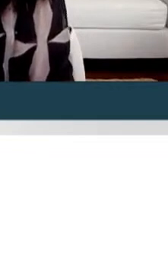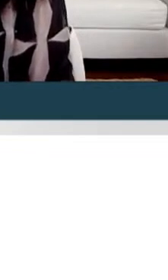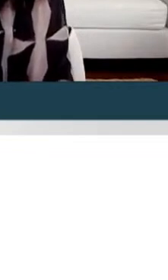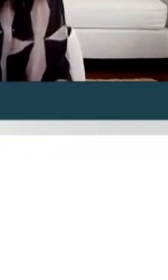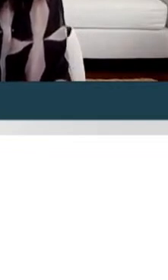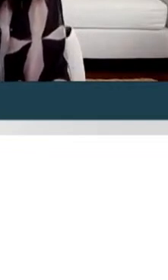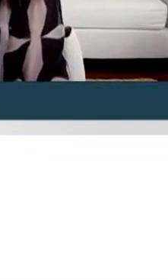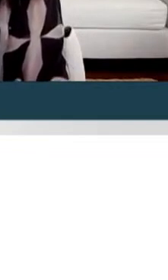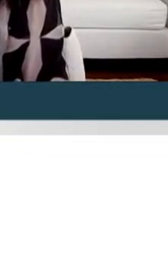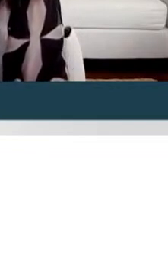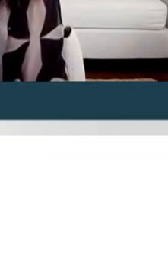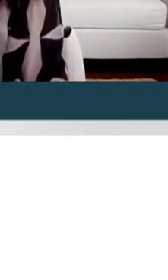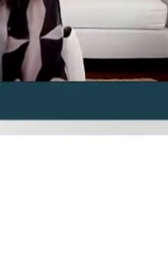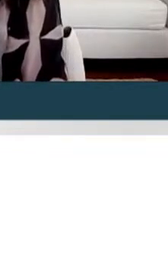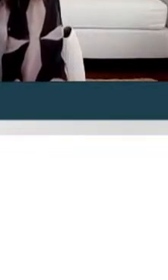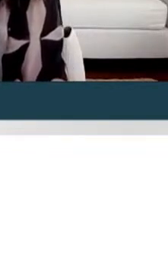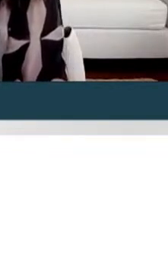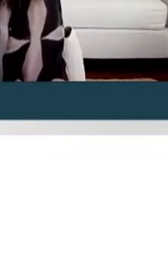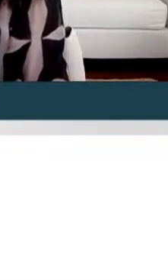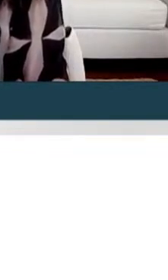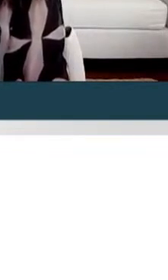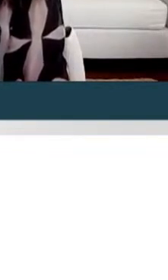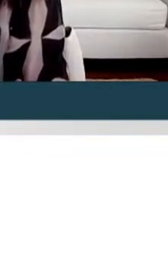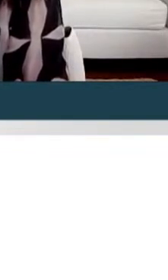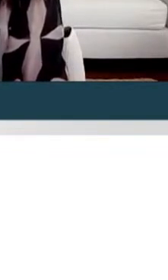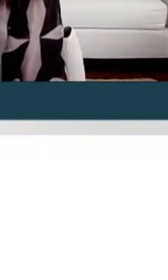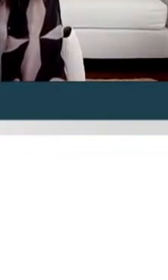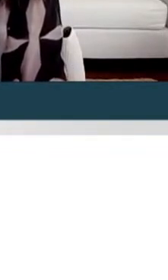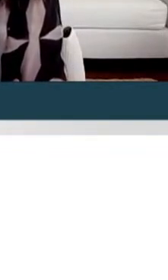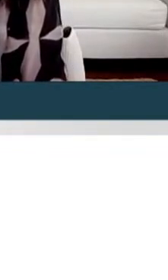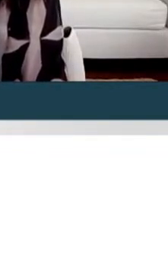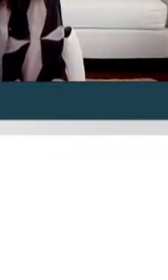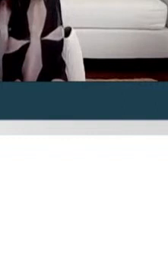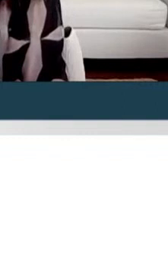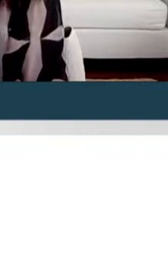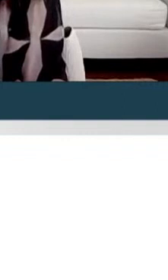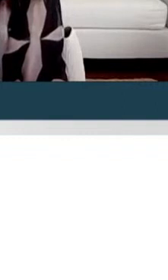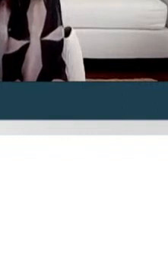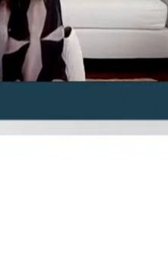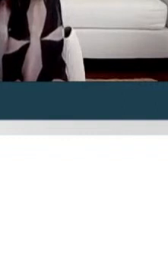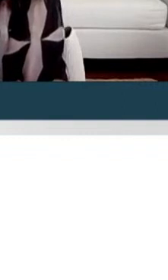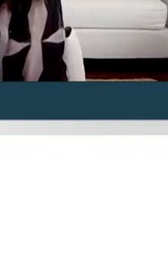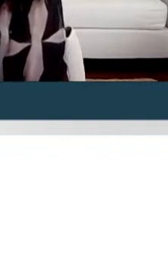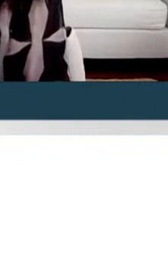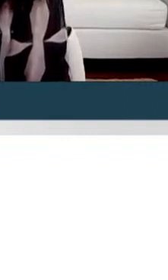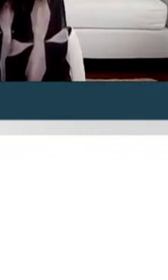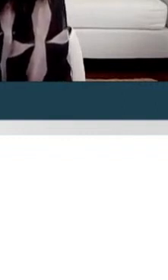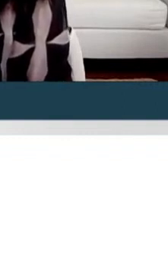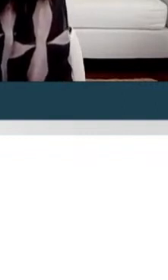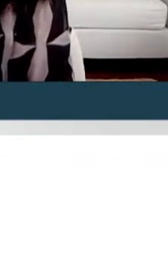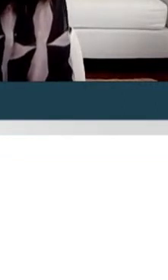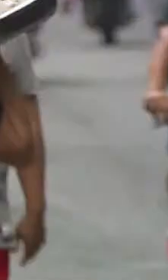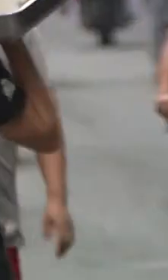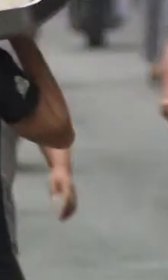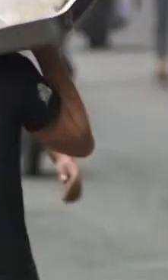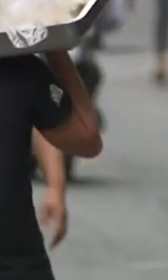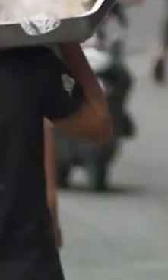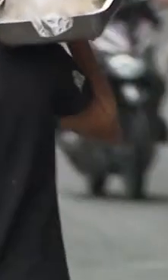establishment. We will do what is necessary to serve as an example also to all.